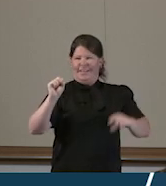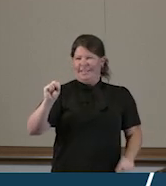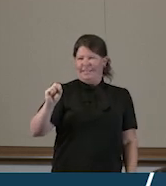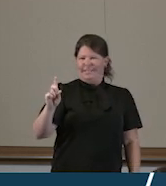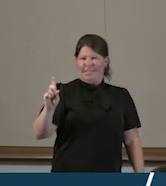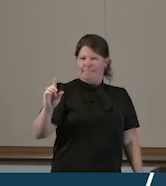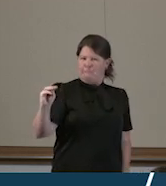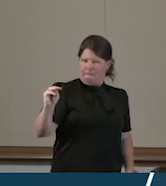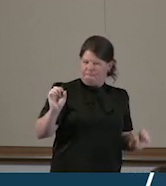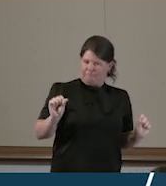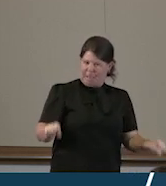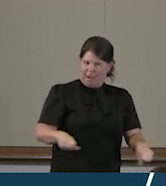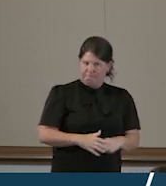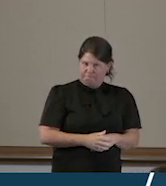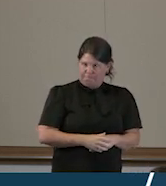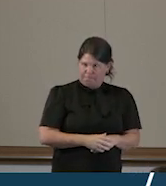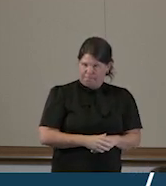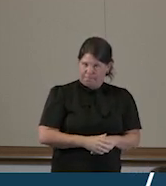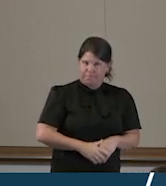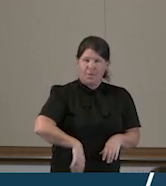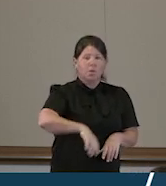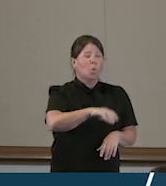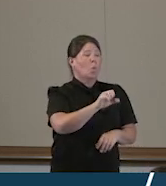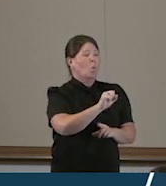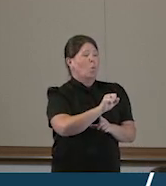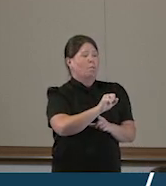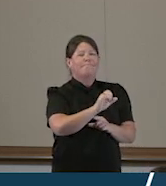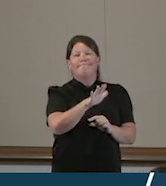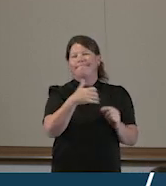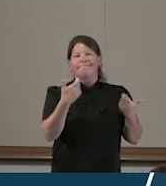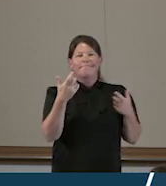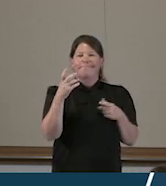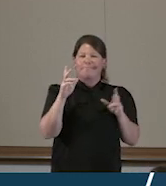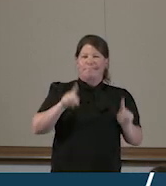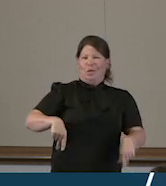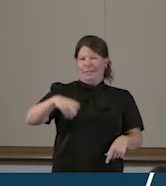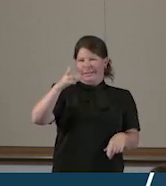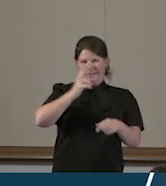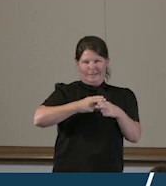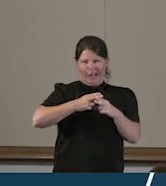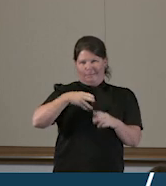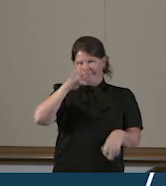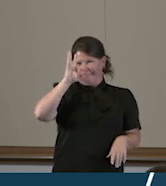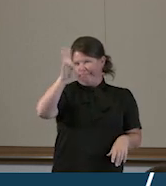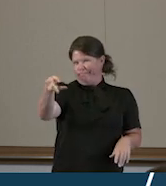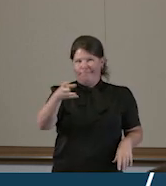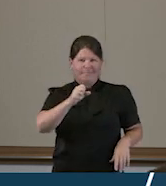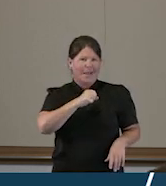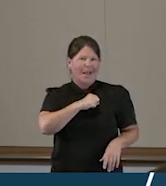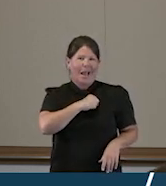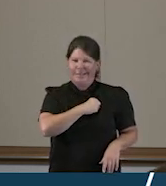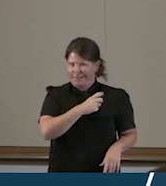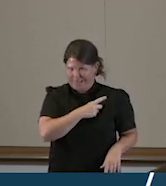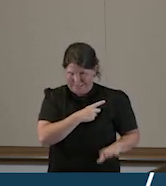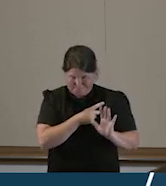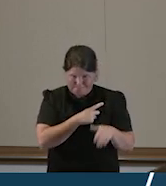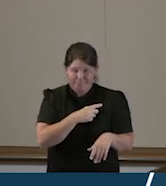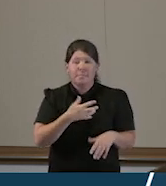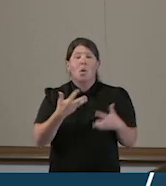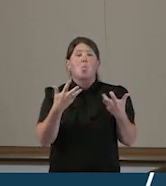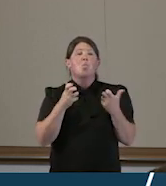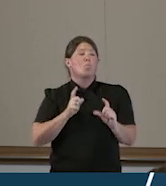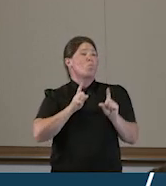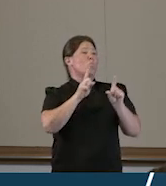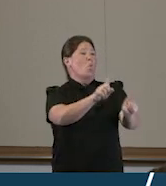So SD, right? SD is an 18-year-old with a physical disability who wishes to attend a university to study